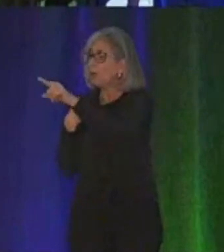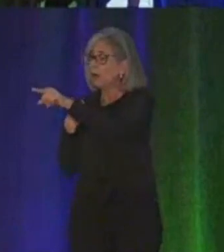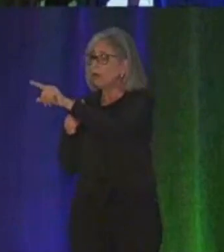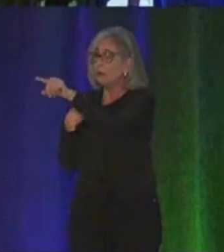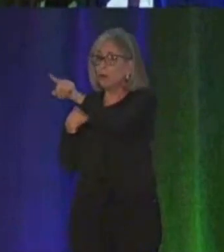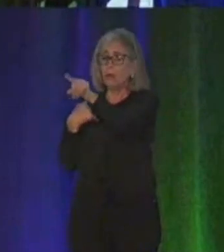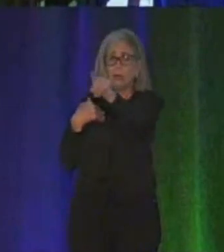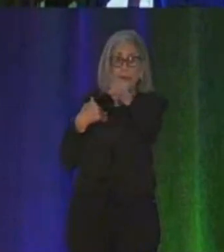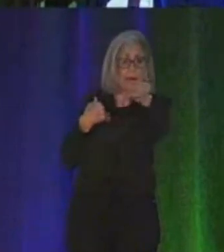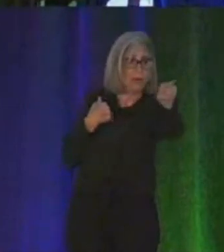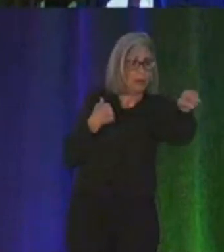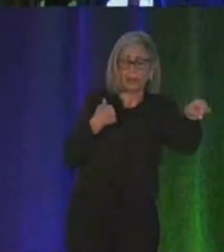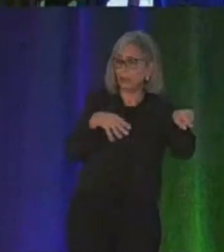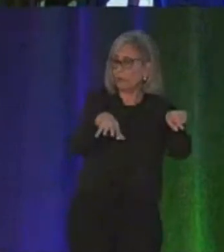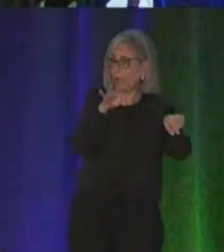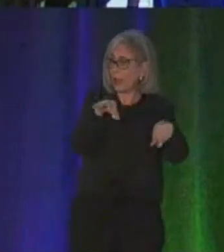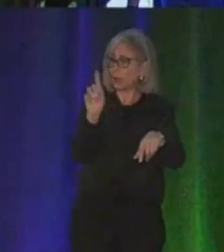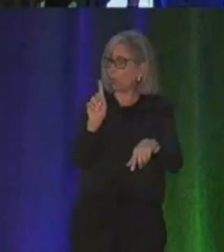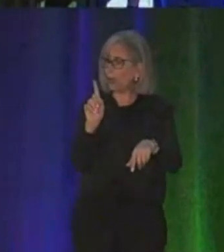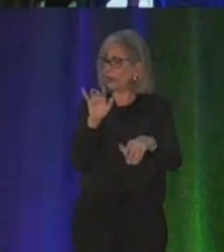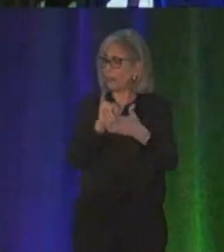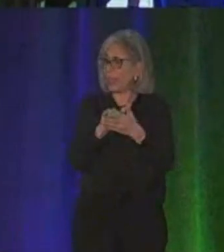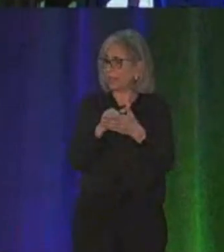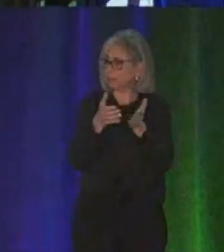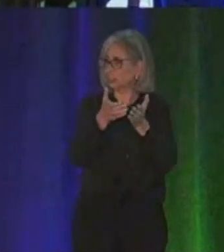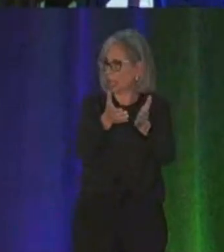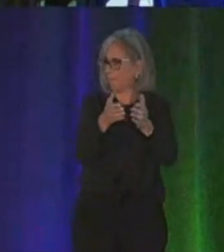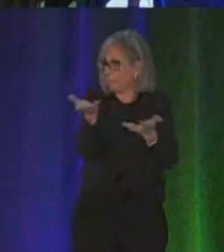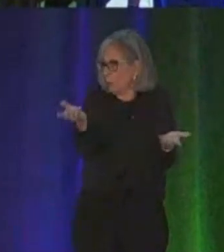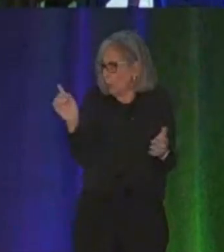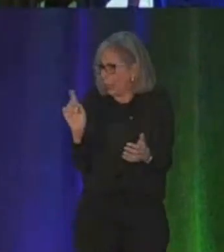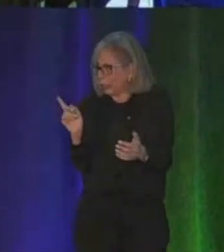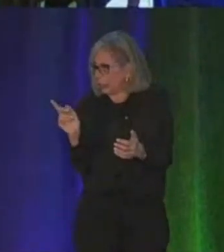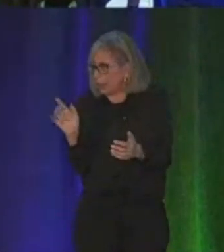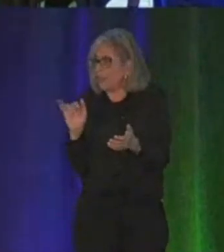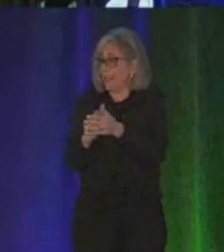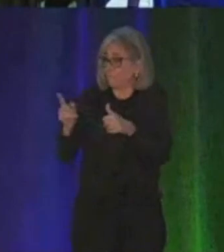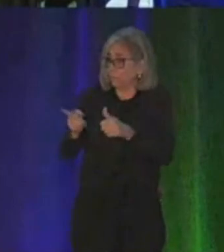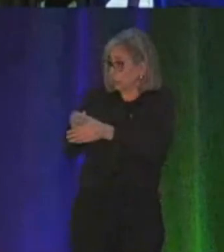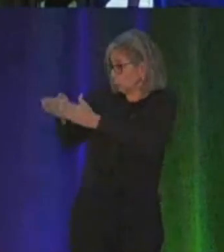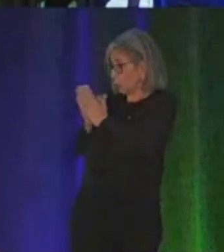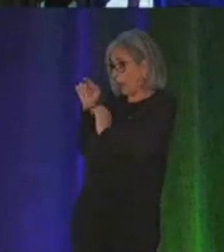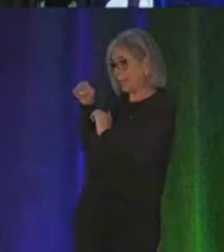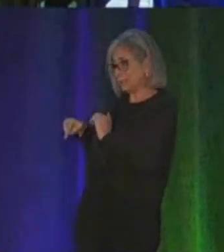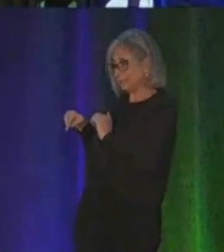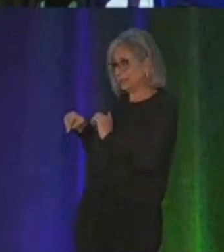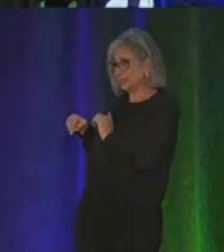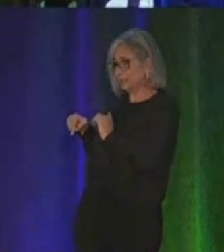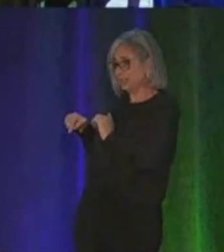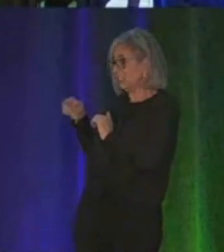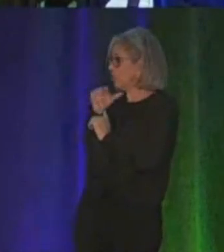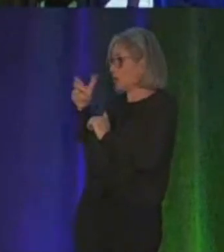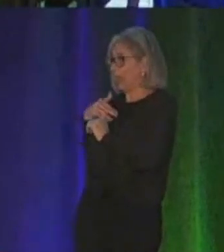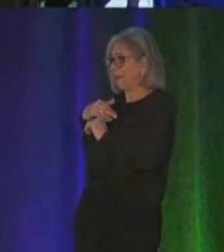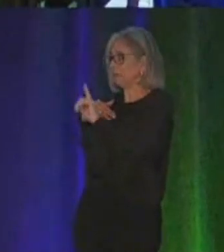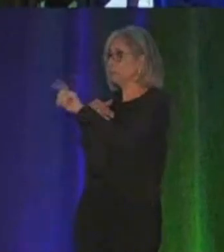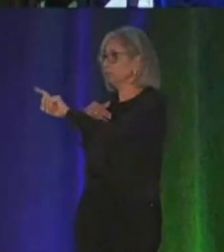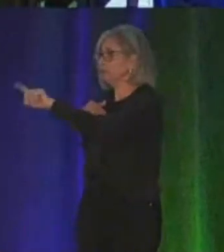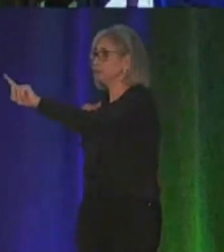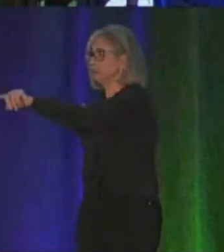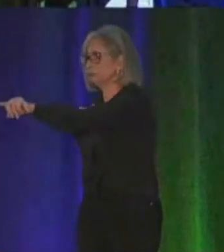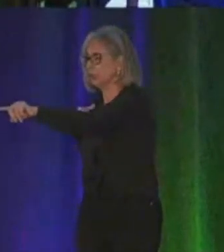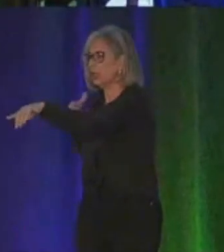going to go fetch from the S3 bucket. So that first initial request ever from someone requesting that file from this location will probably be